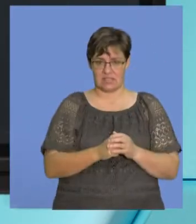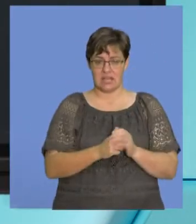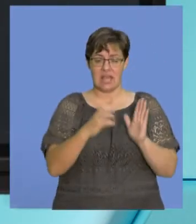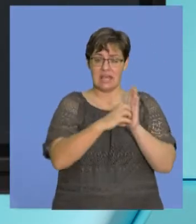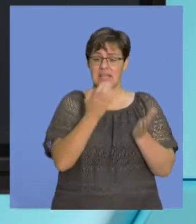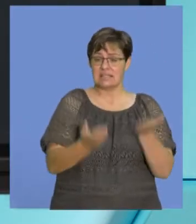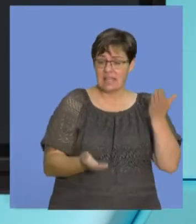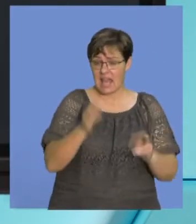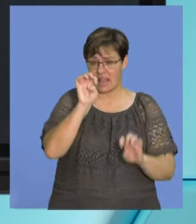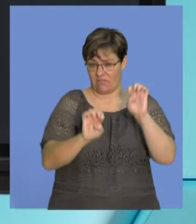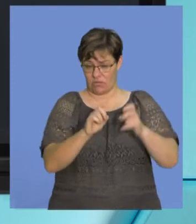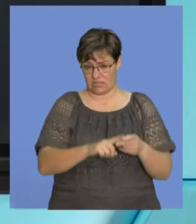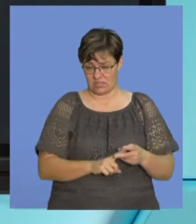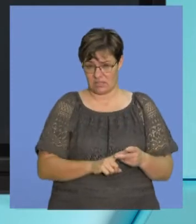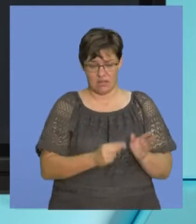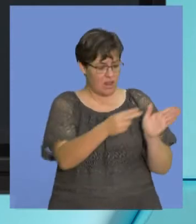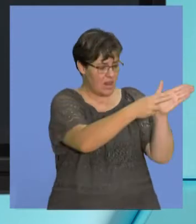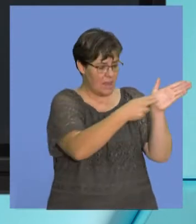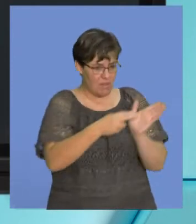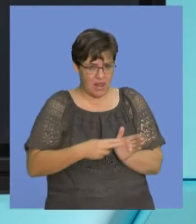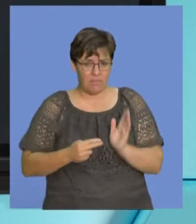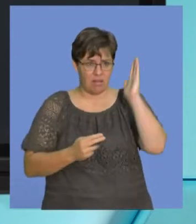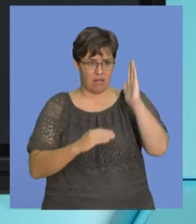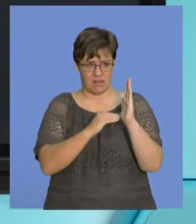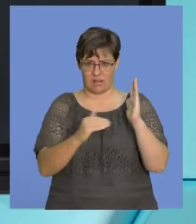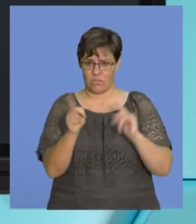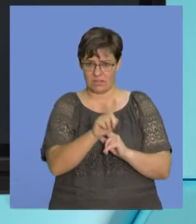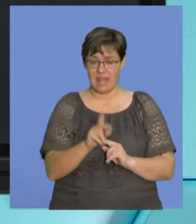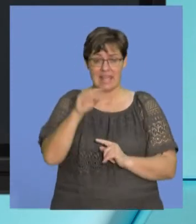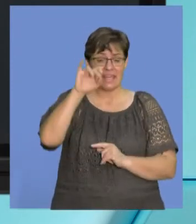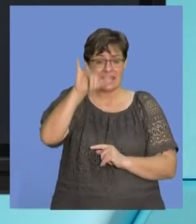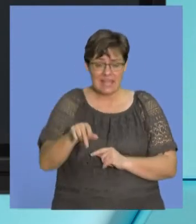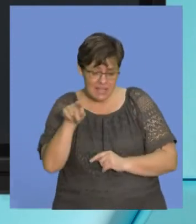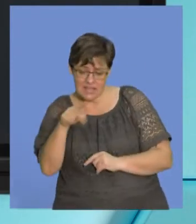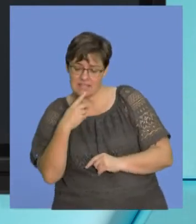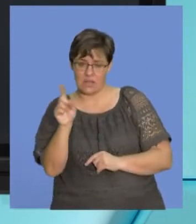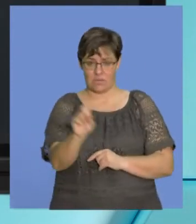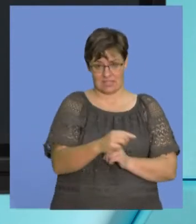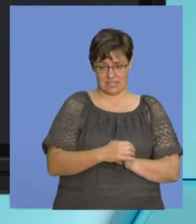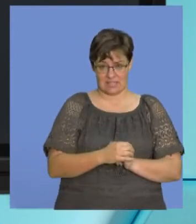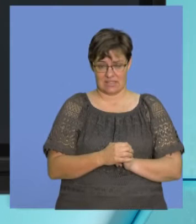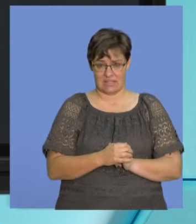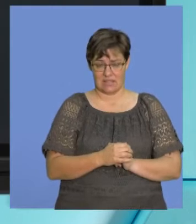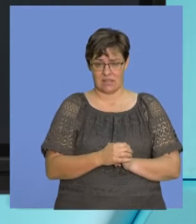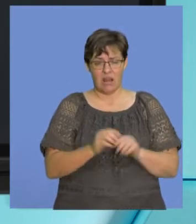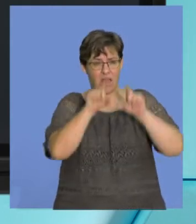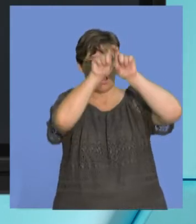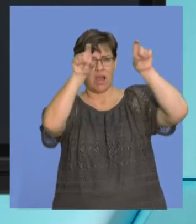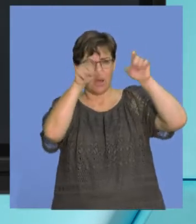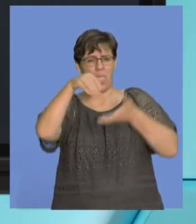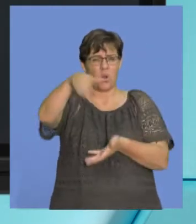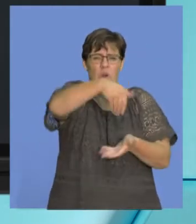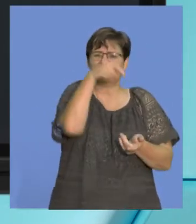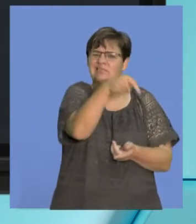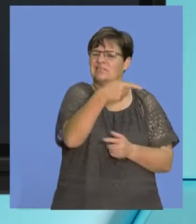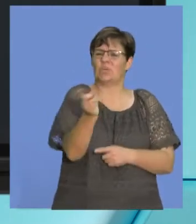titles, evaluate the scale, look at the labels on the X and Y axes, look at the key, try and read the